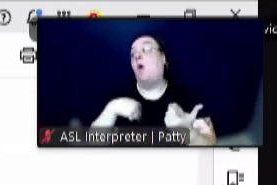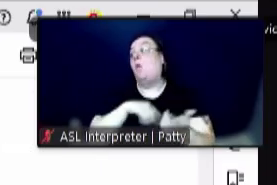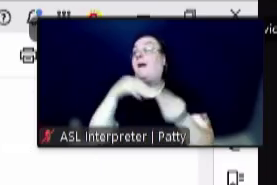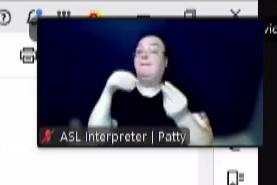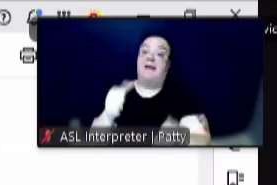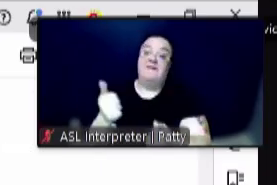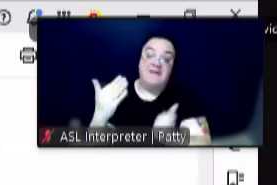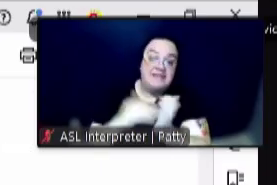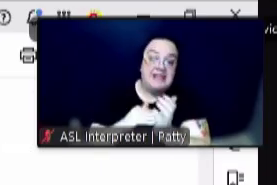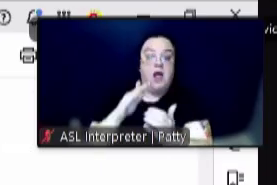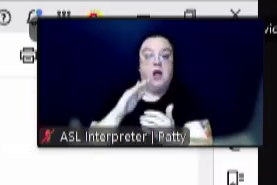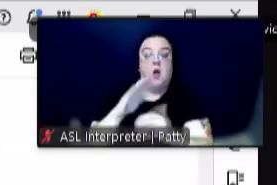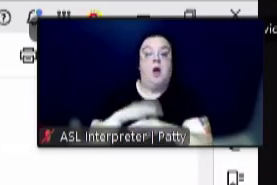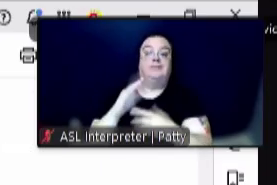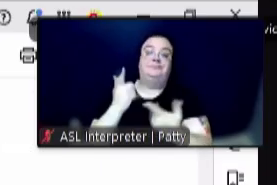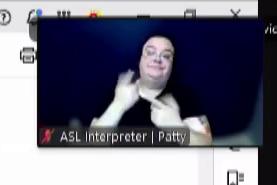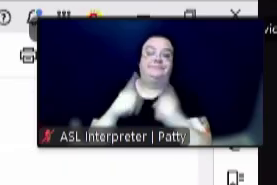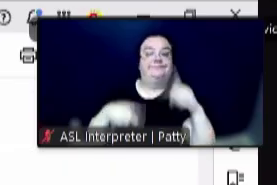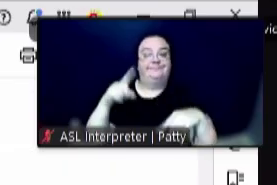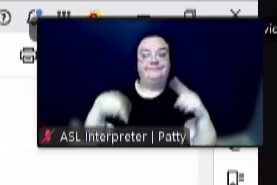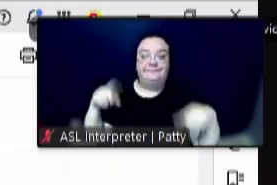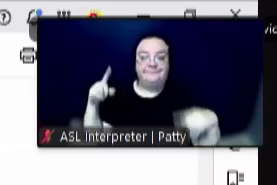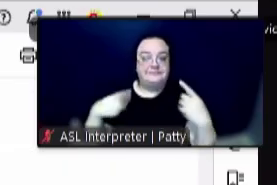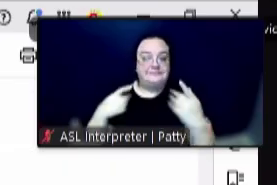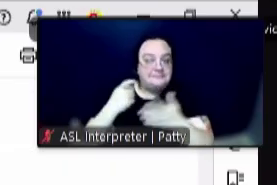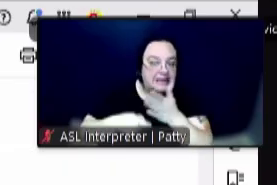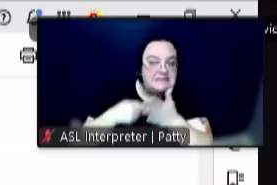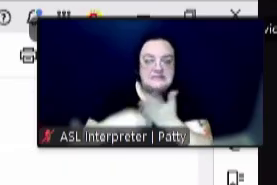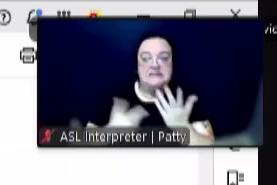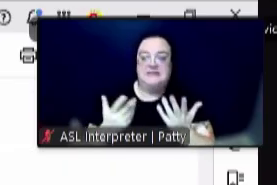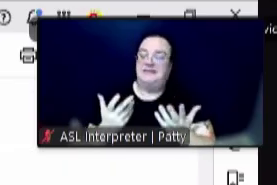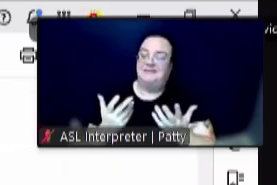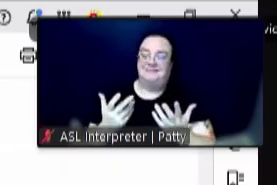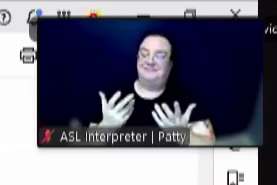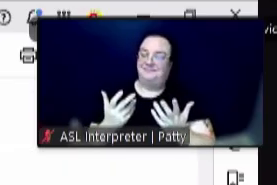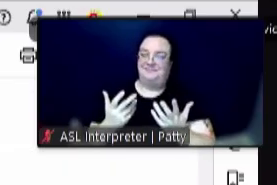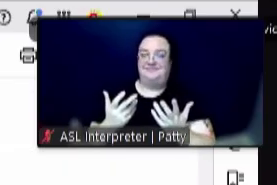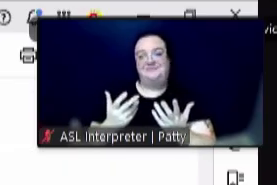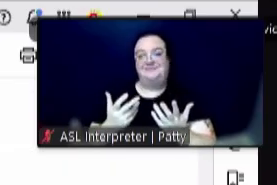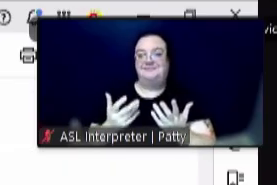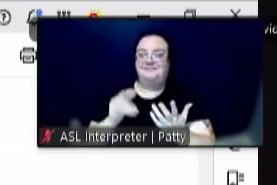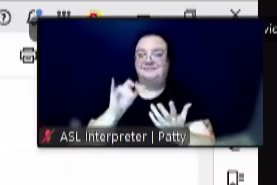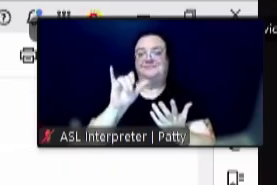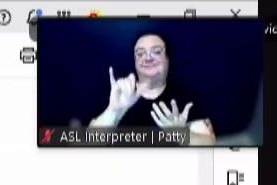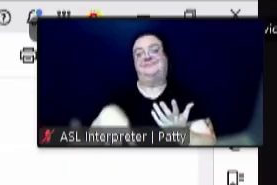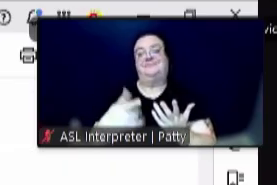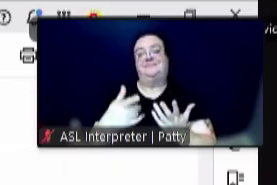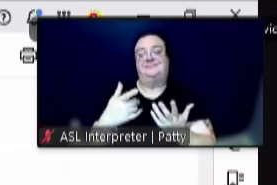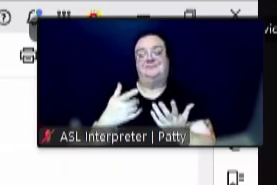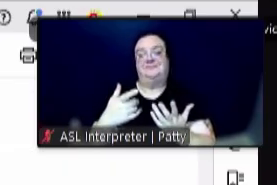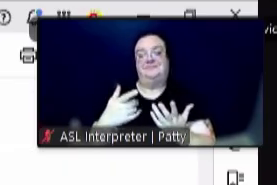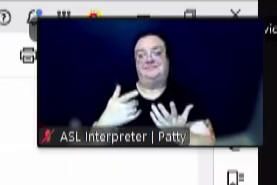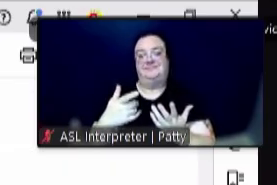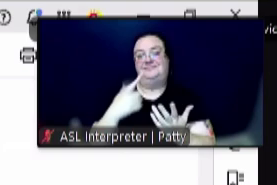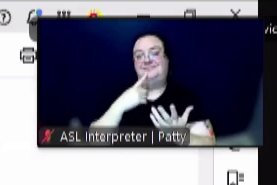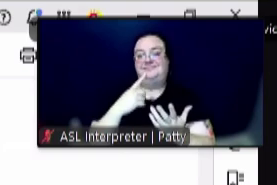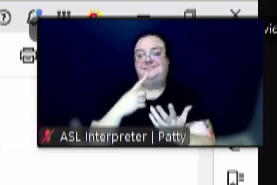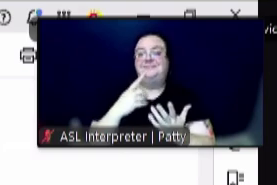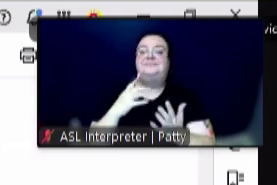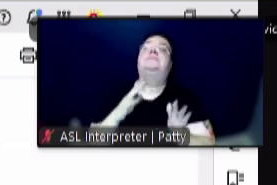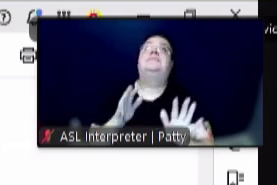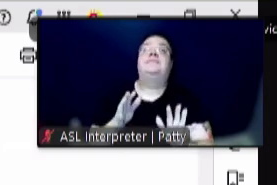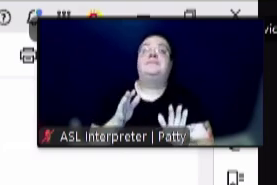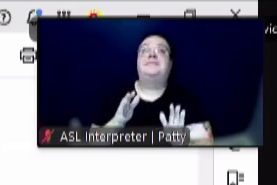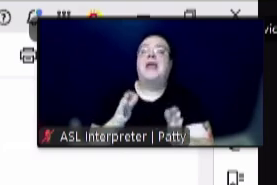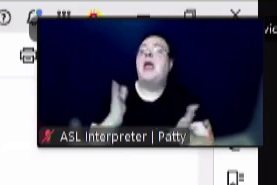$15,000 on miscellaneous expenses, it just lends itself to less than. It